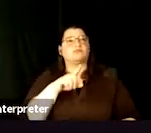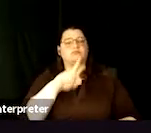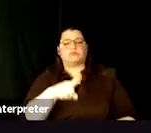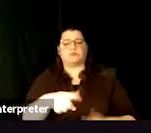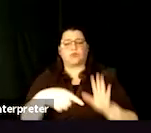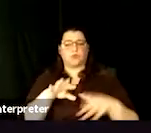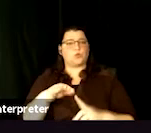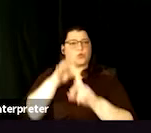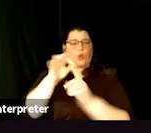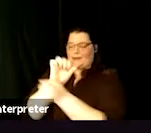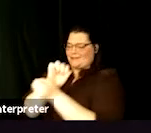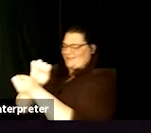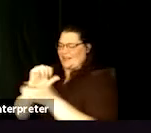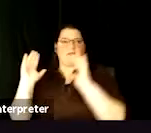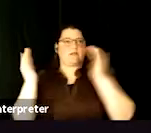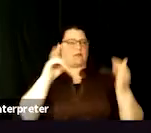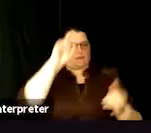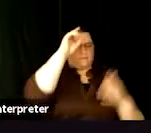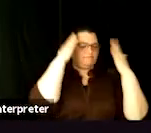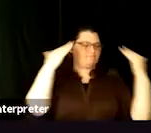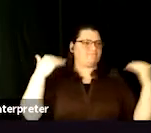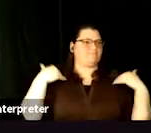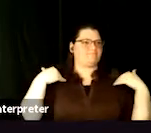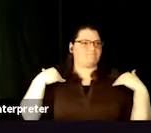nations by the water of baptism. Grant that all the